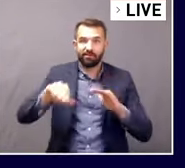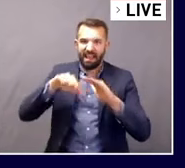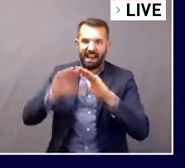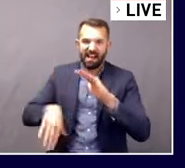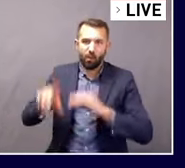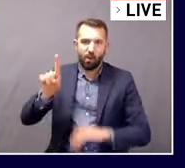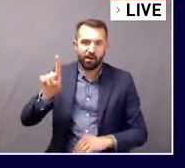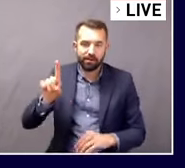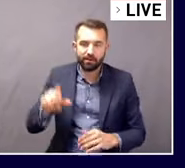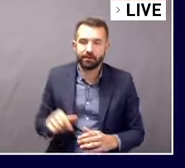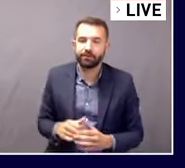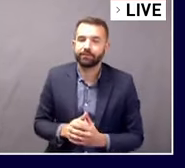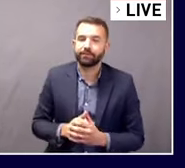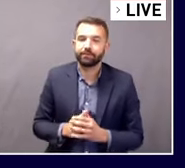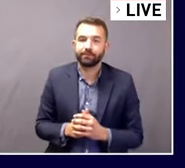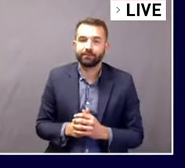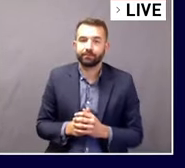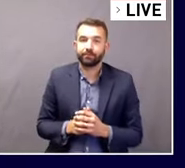Overall,